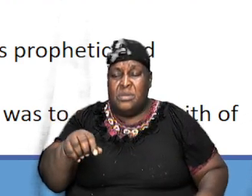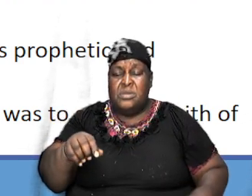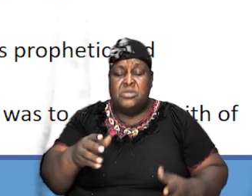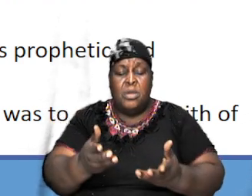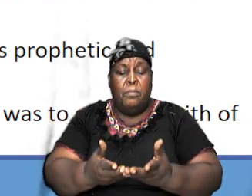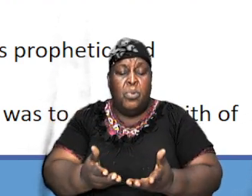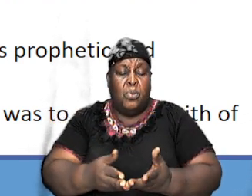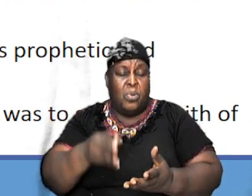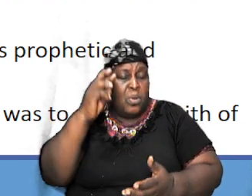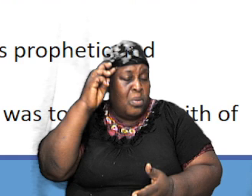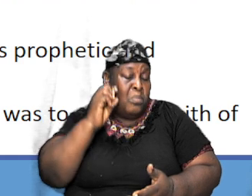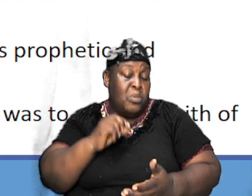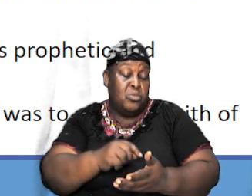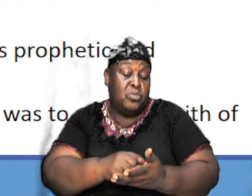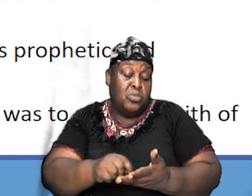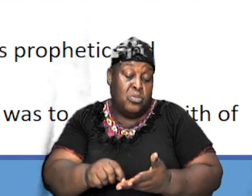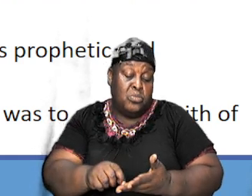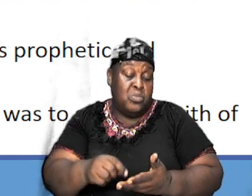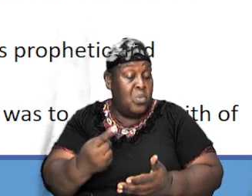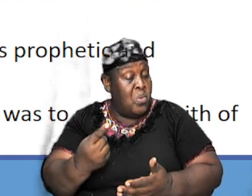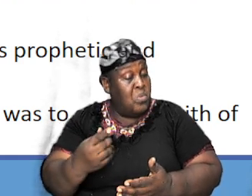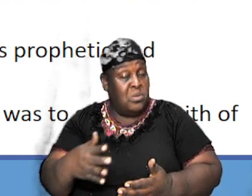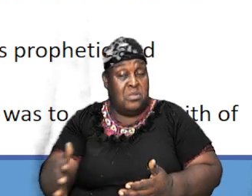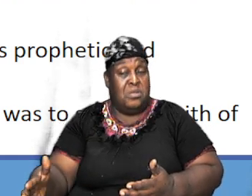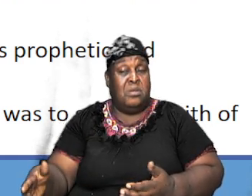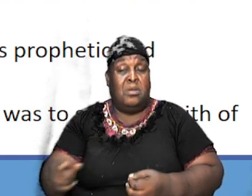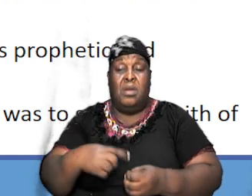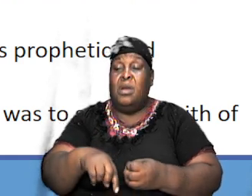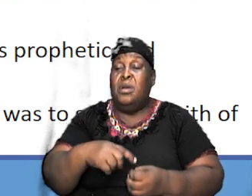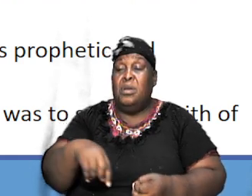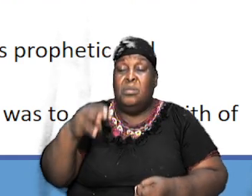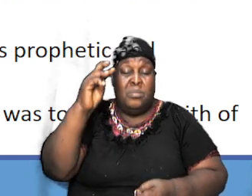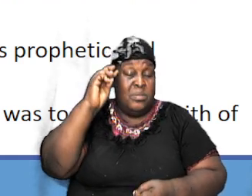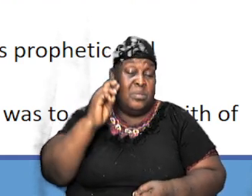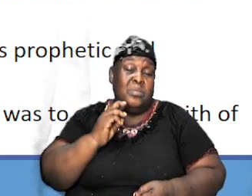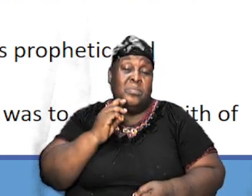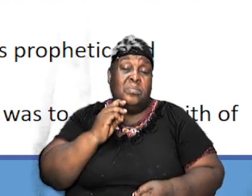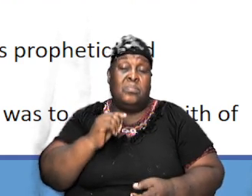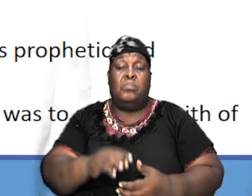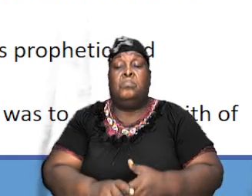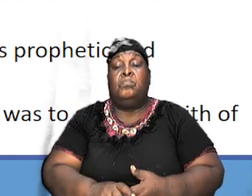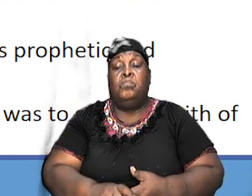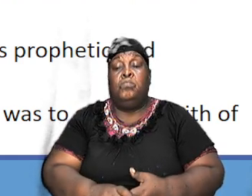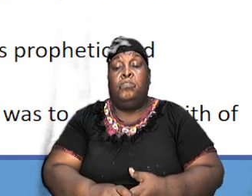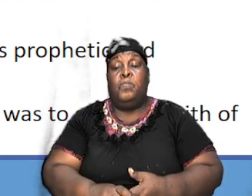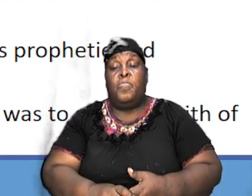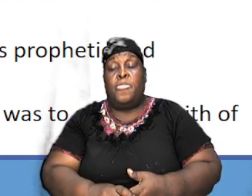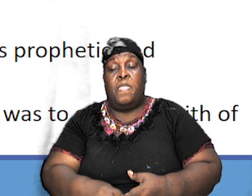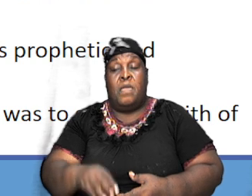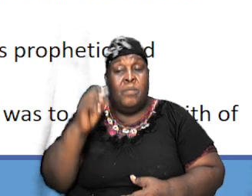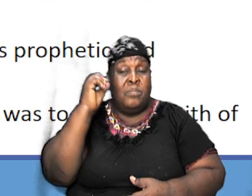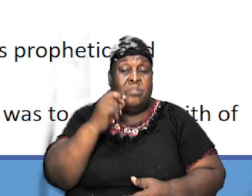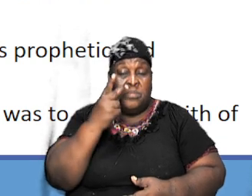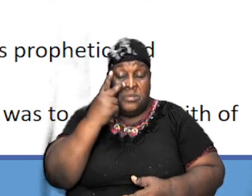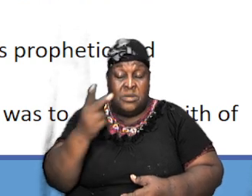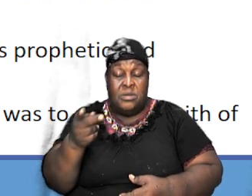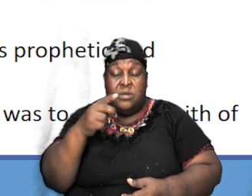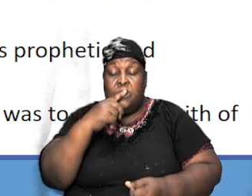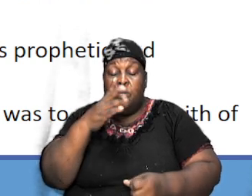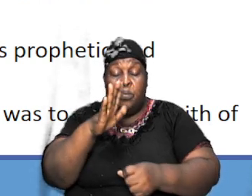So we said that the gospel was written primarily to the Jews. He sought to prove that Jesus was the